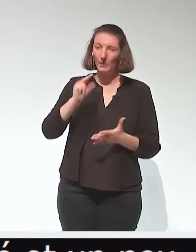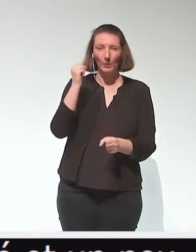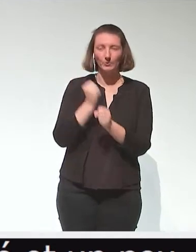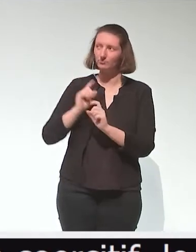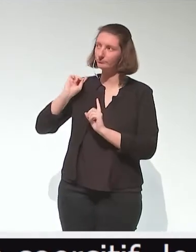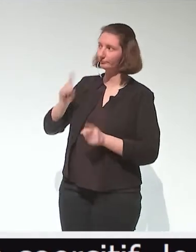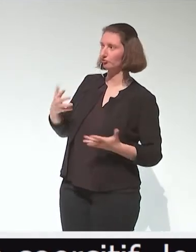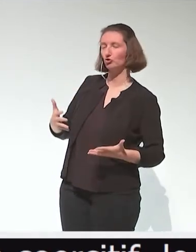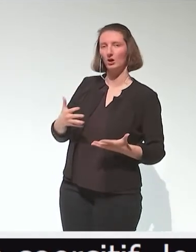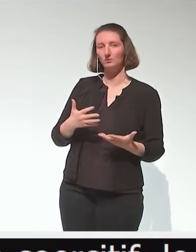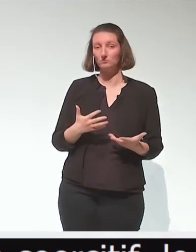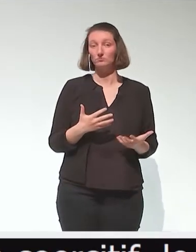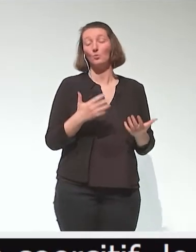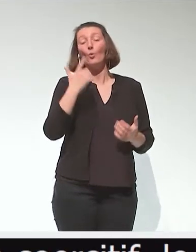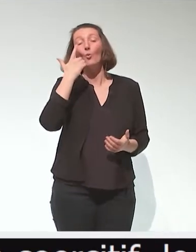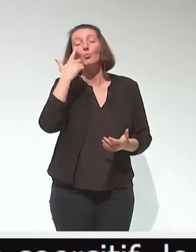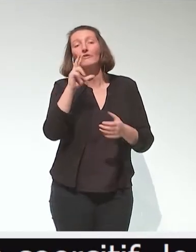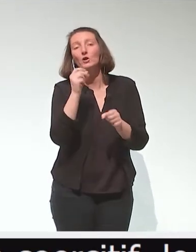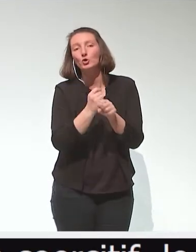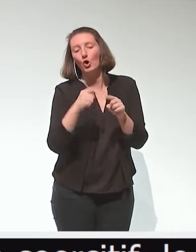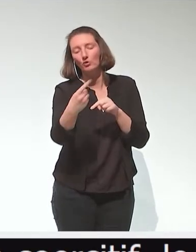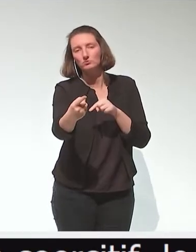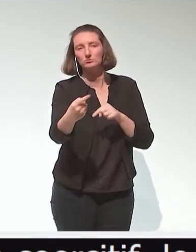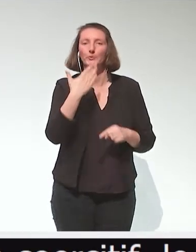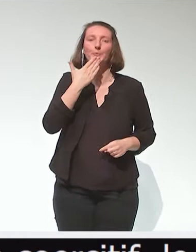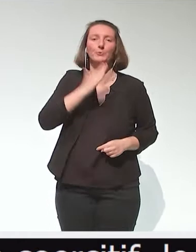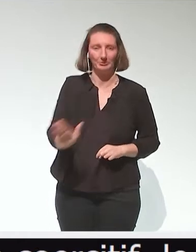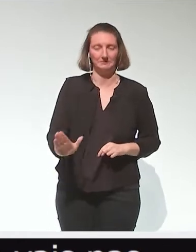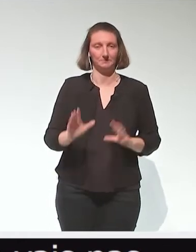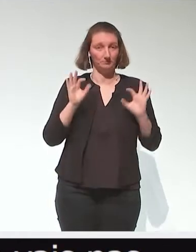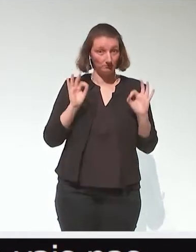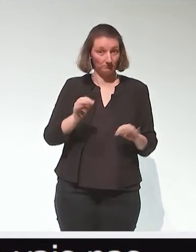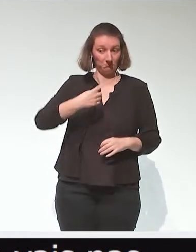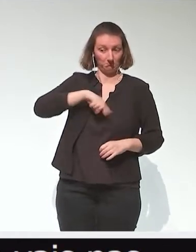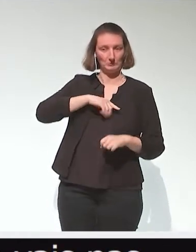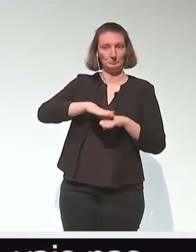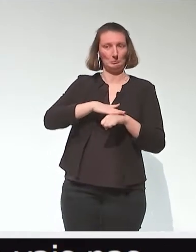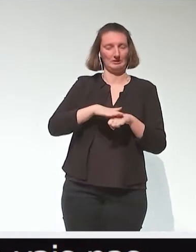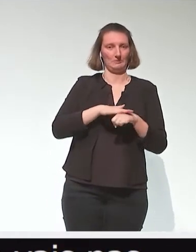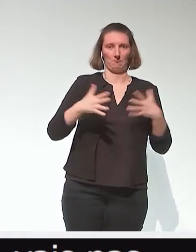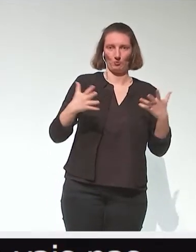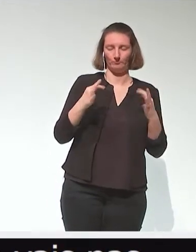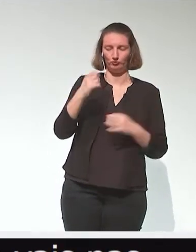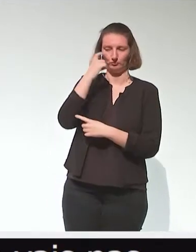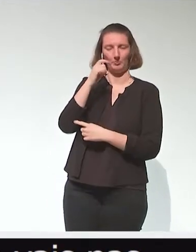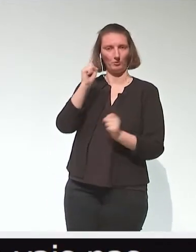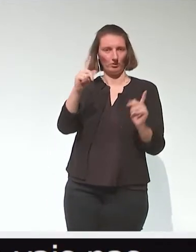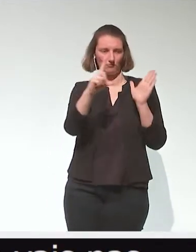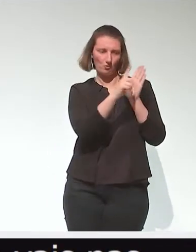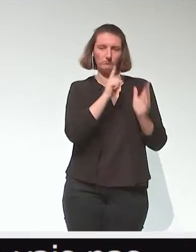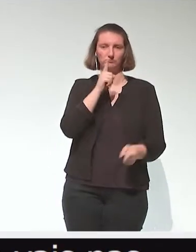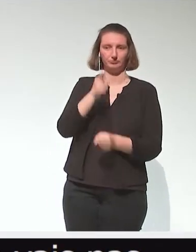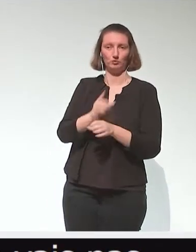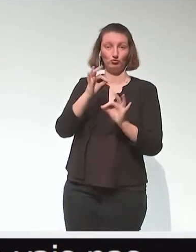very slowly. I'm not going to wait another 30 years for it to progress. Our policy is based on the fact that